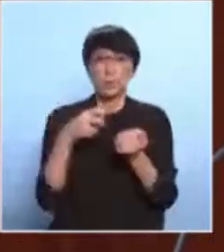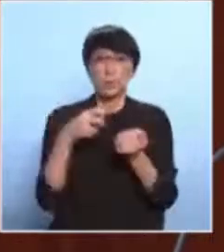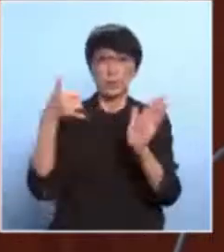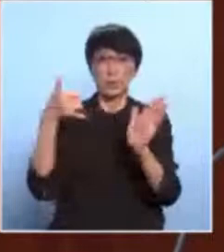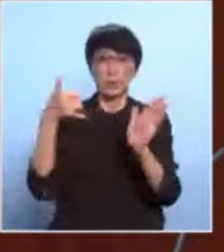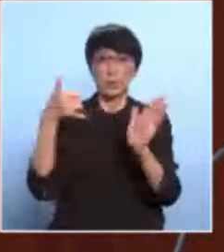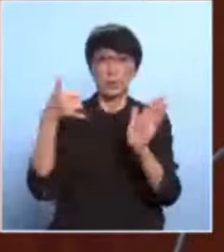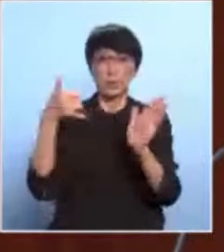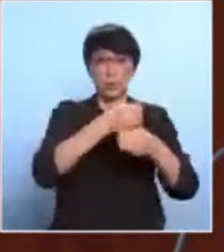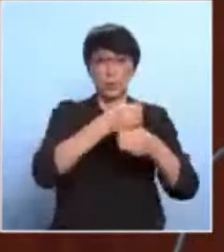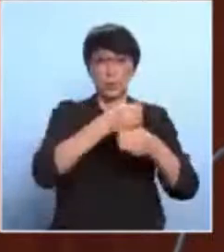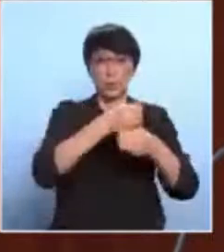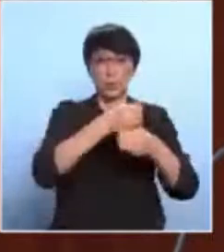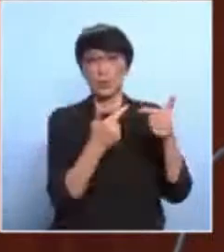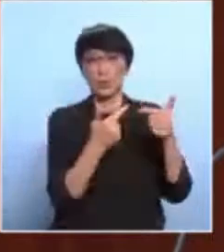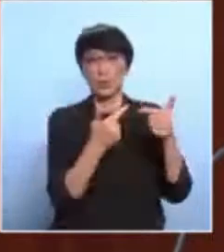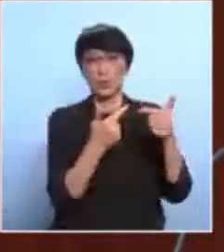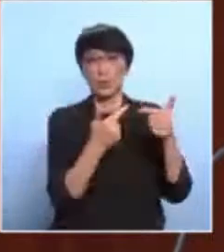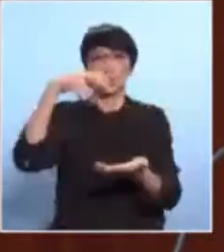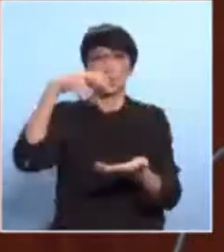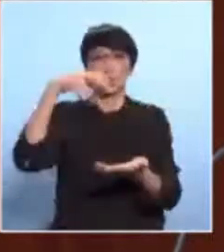upskilling courses of relevant trades.